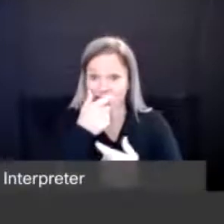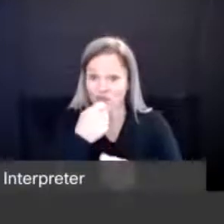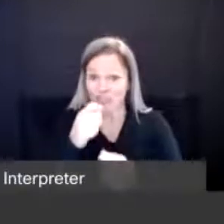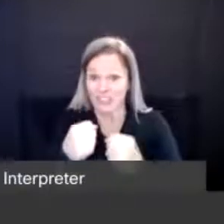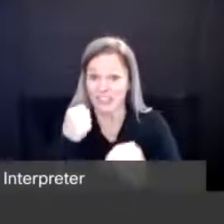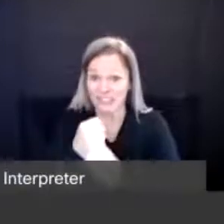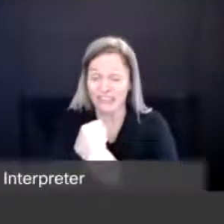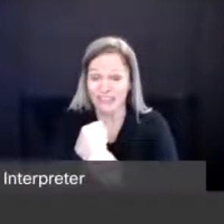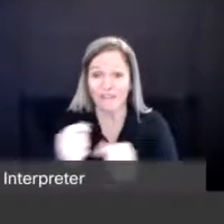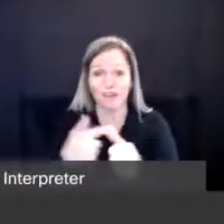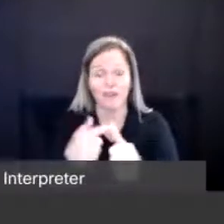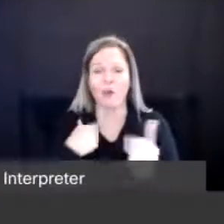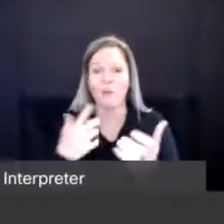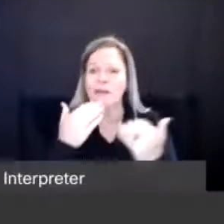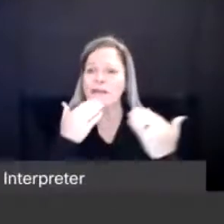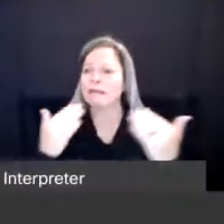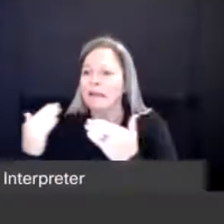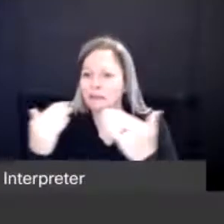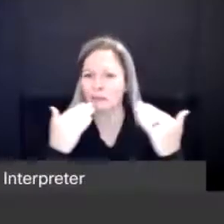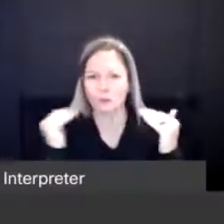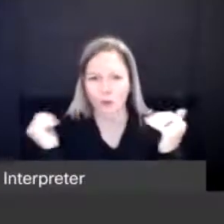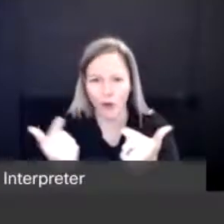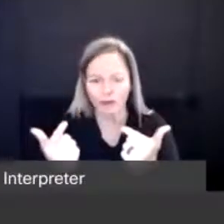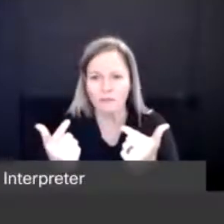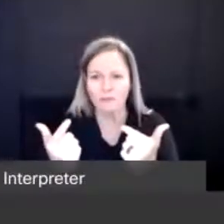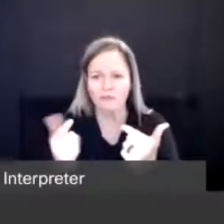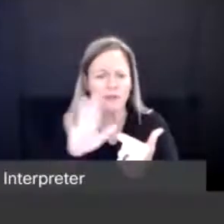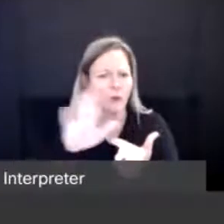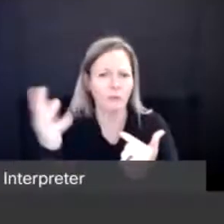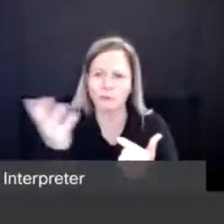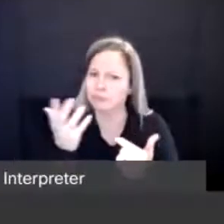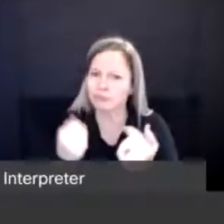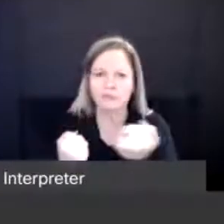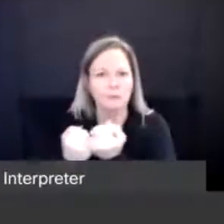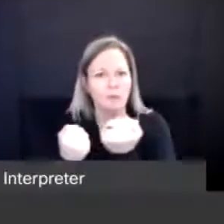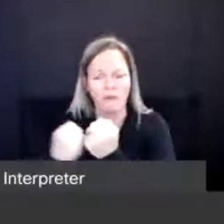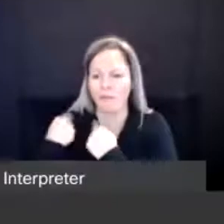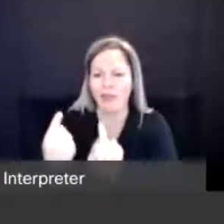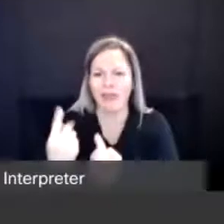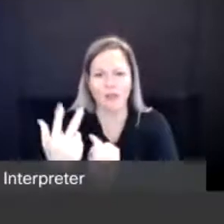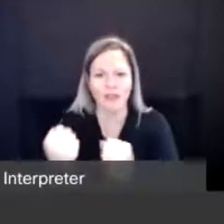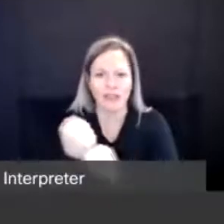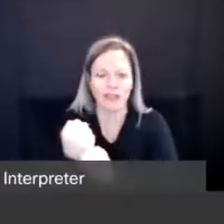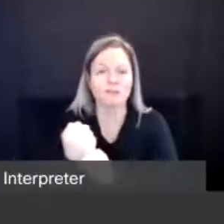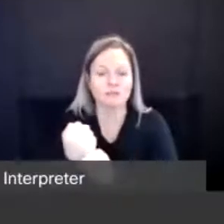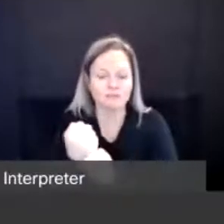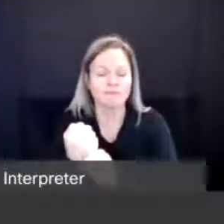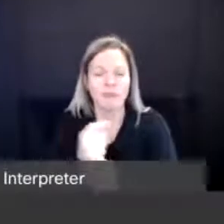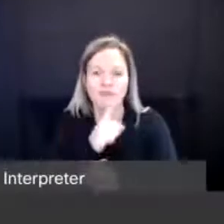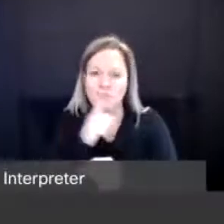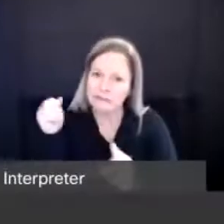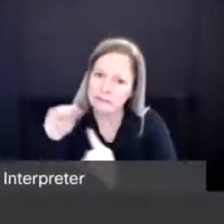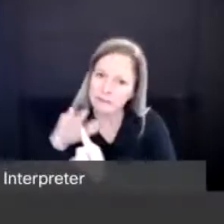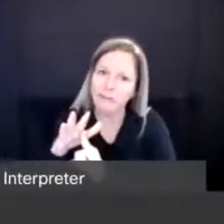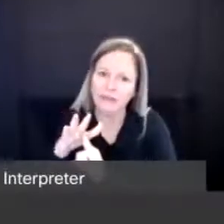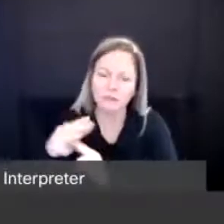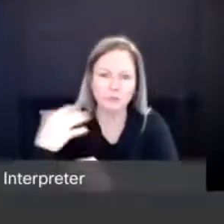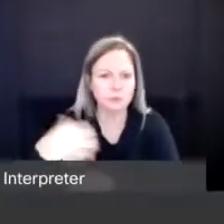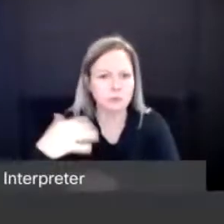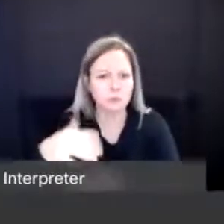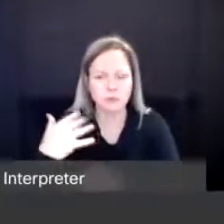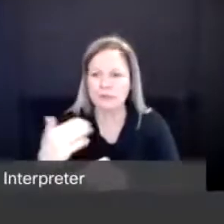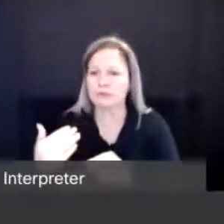I'd first like to do is thank you all for your tremendous support over the last 3 years, because it has had a tremendous impact following the